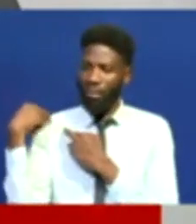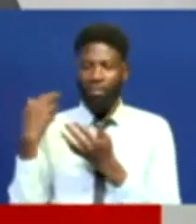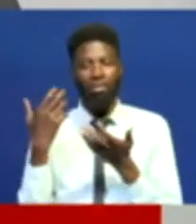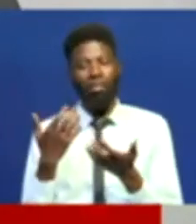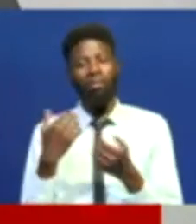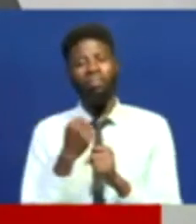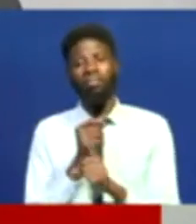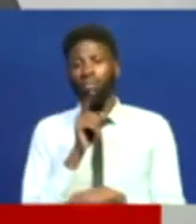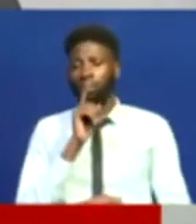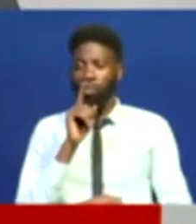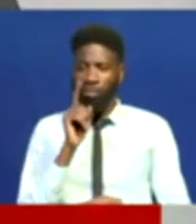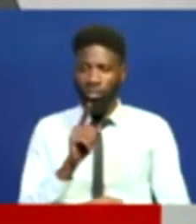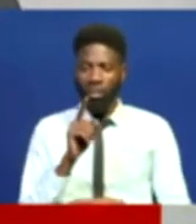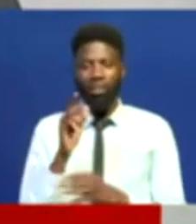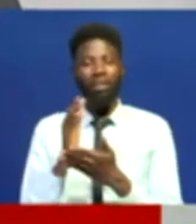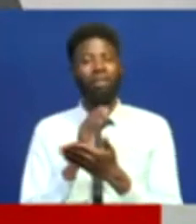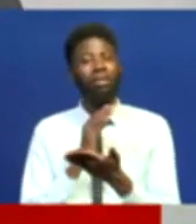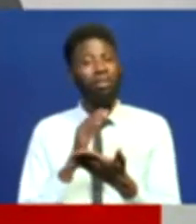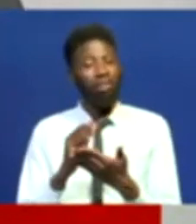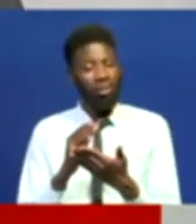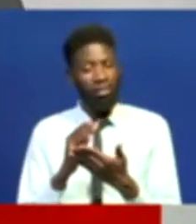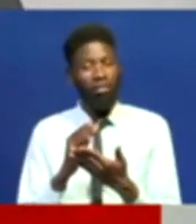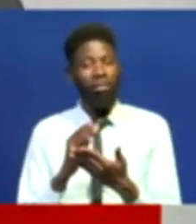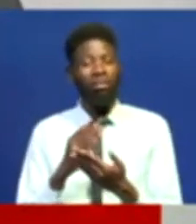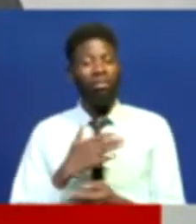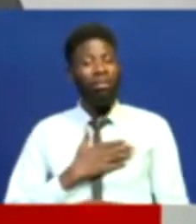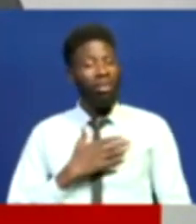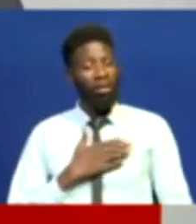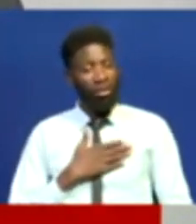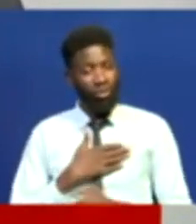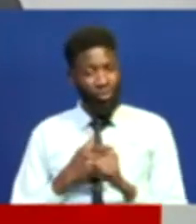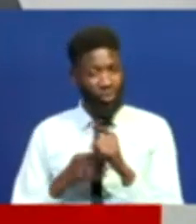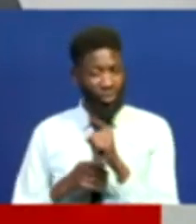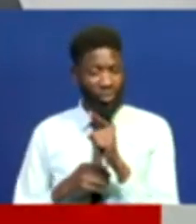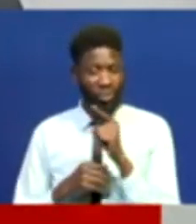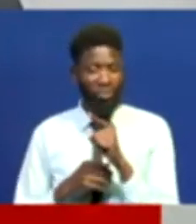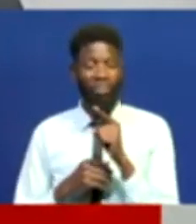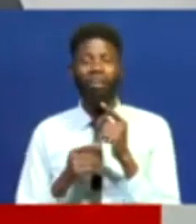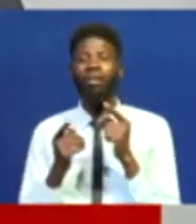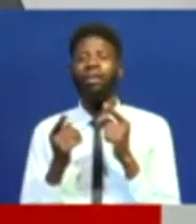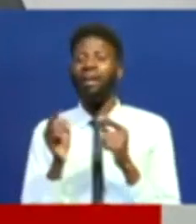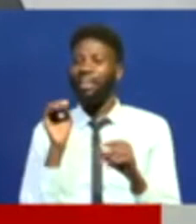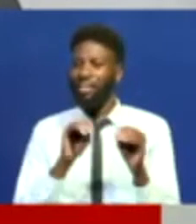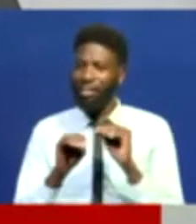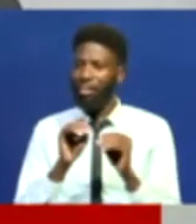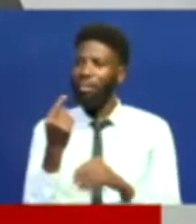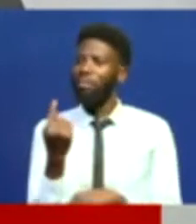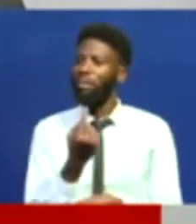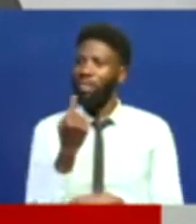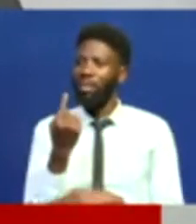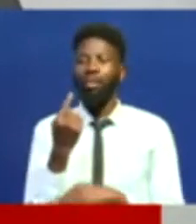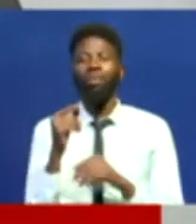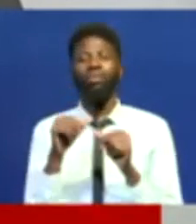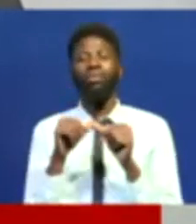make sure that our sector is not only contributing to a